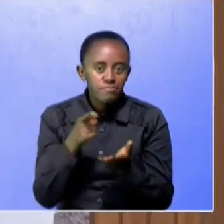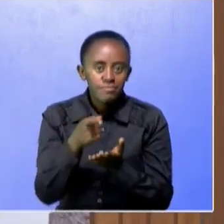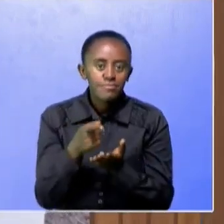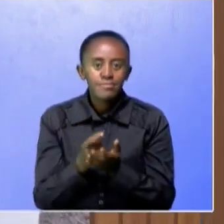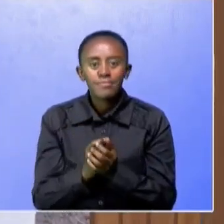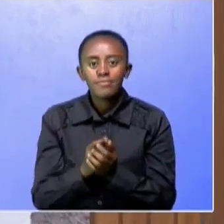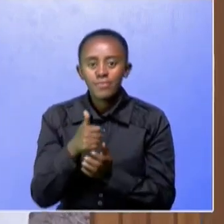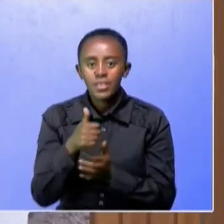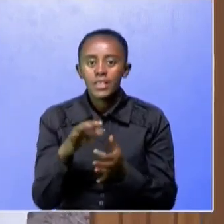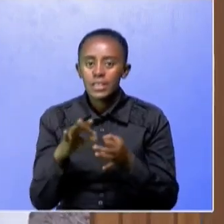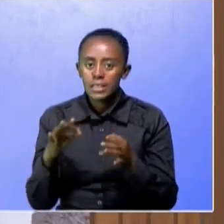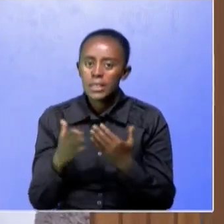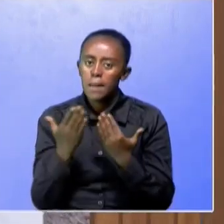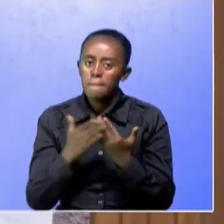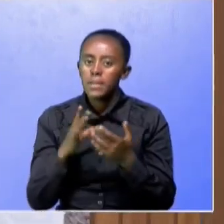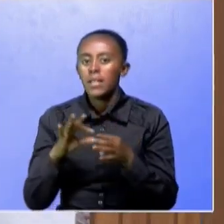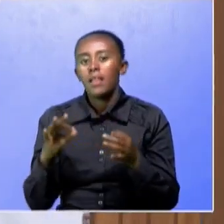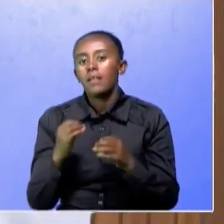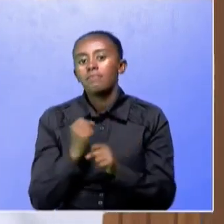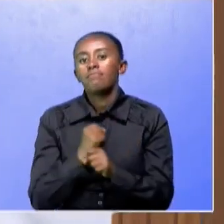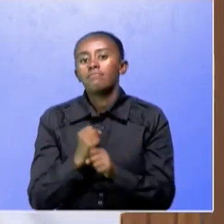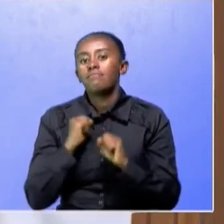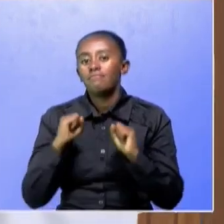to make a simple sentence.